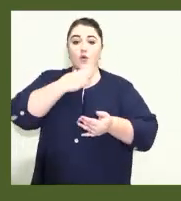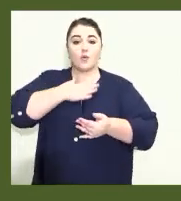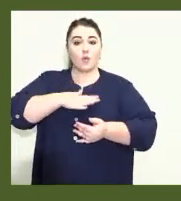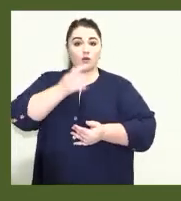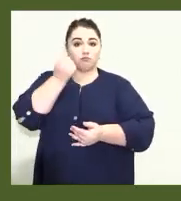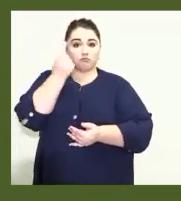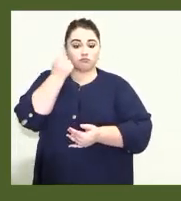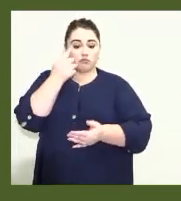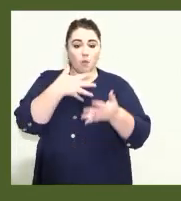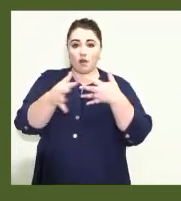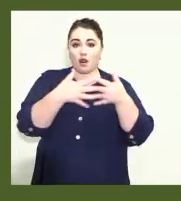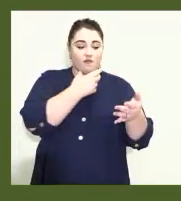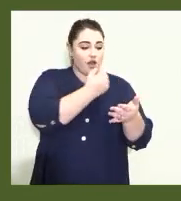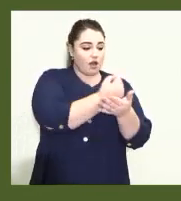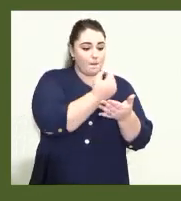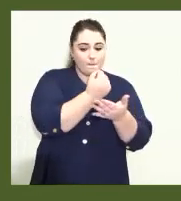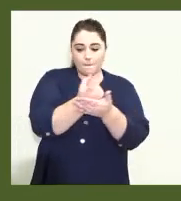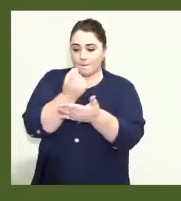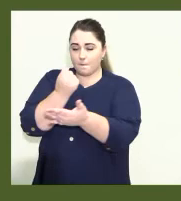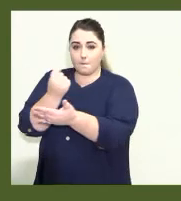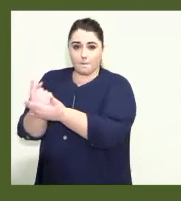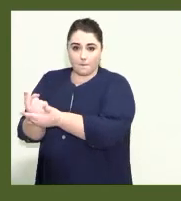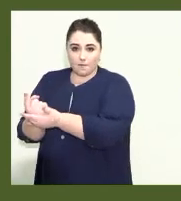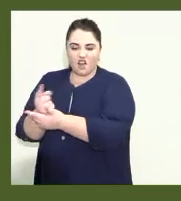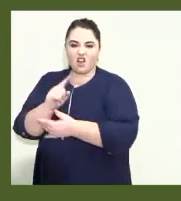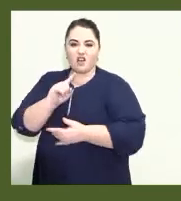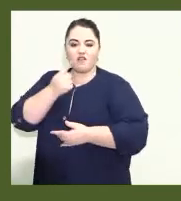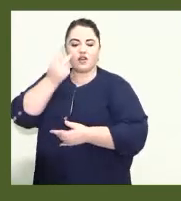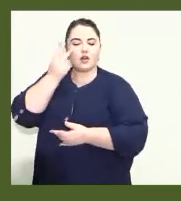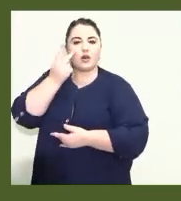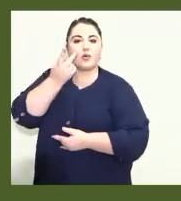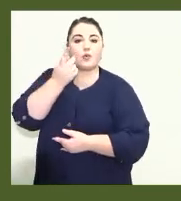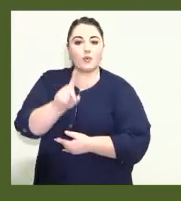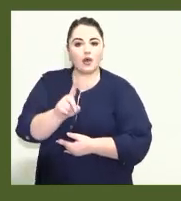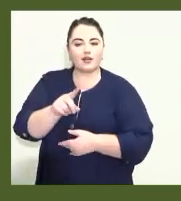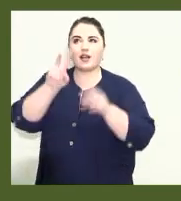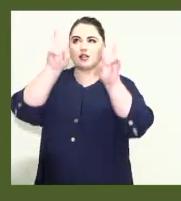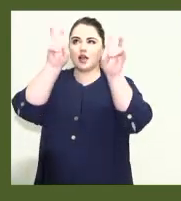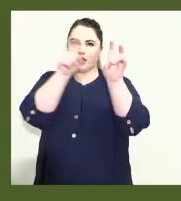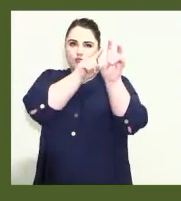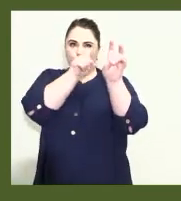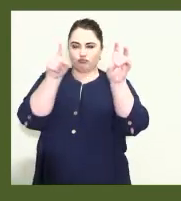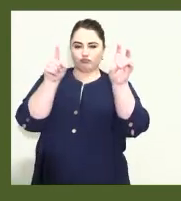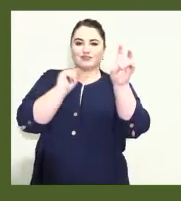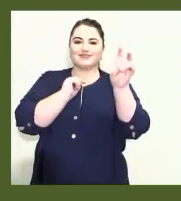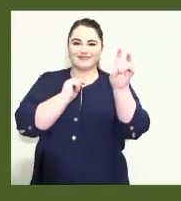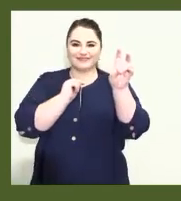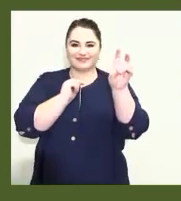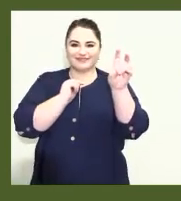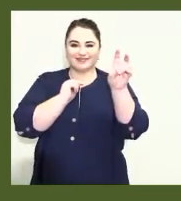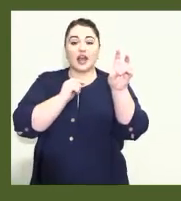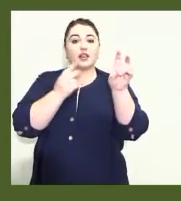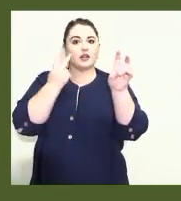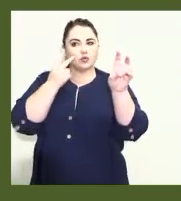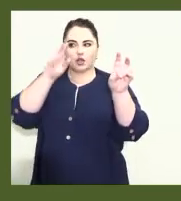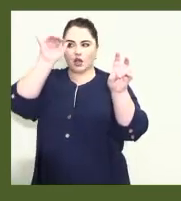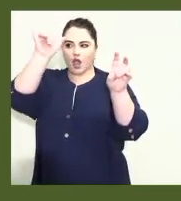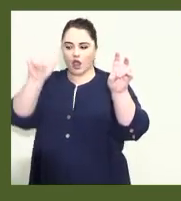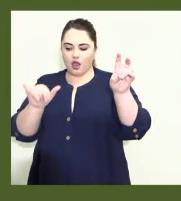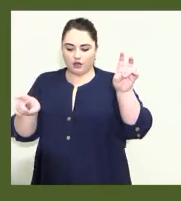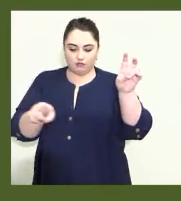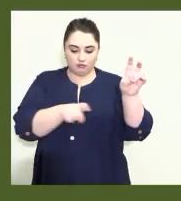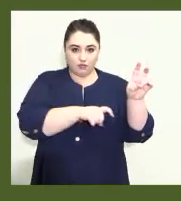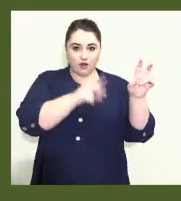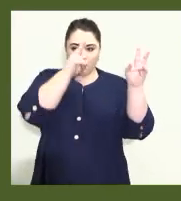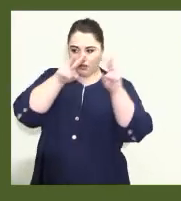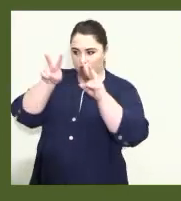want to understand what's happening, you want to first of all look at the what? The heading. And then you look at the axis. That's